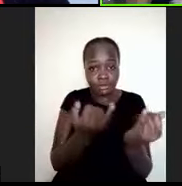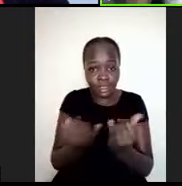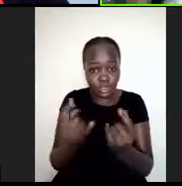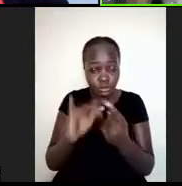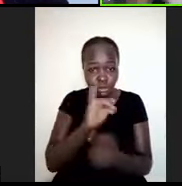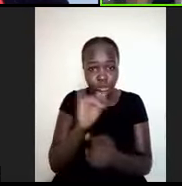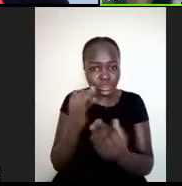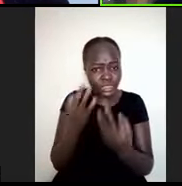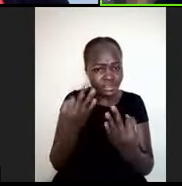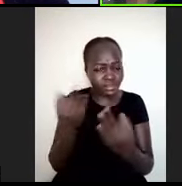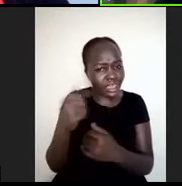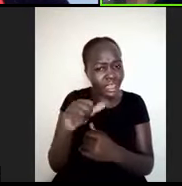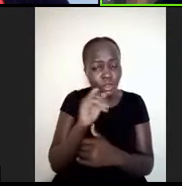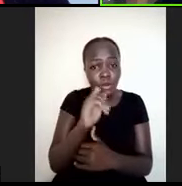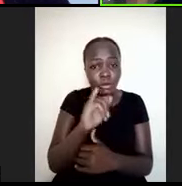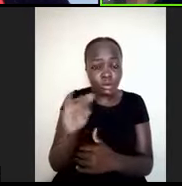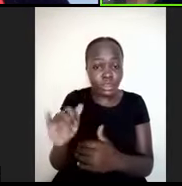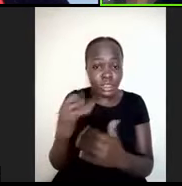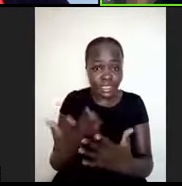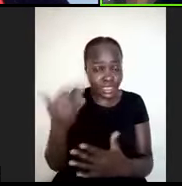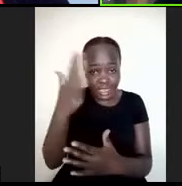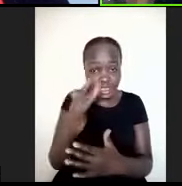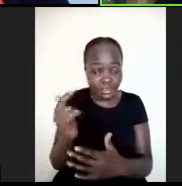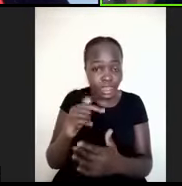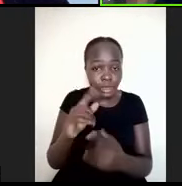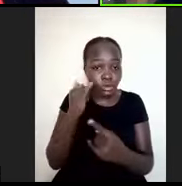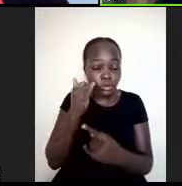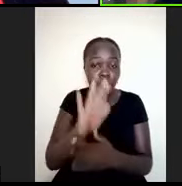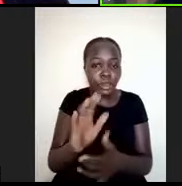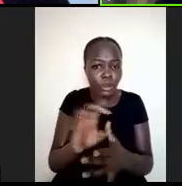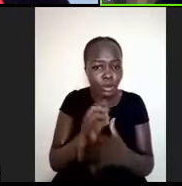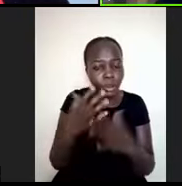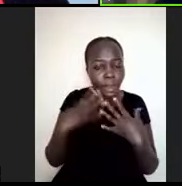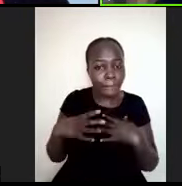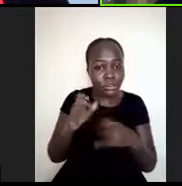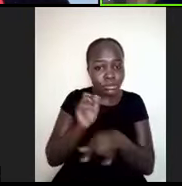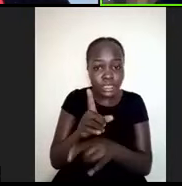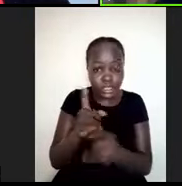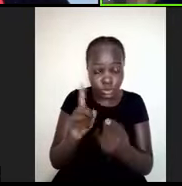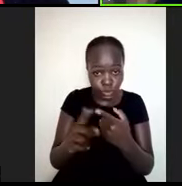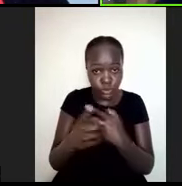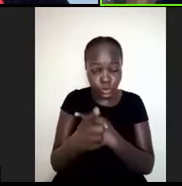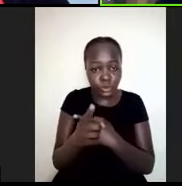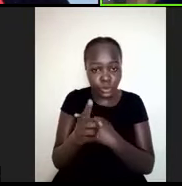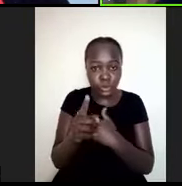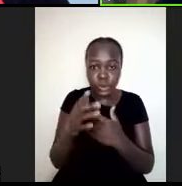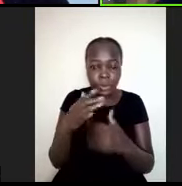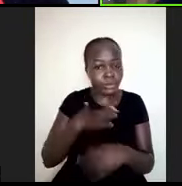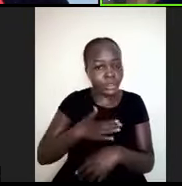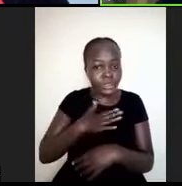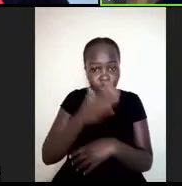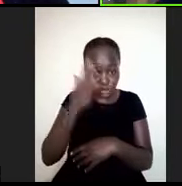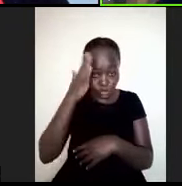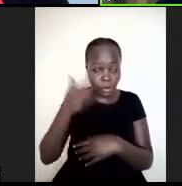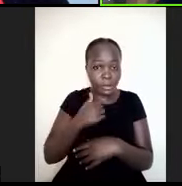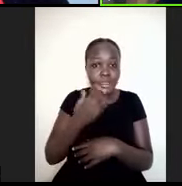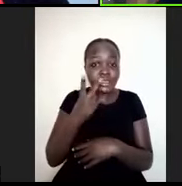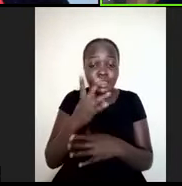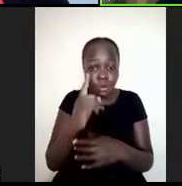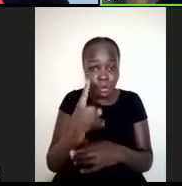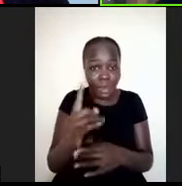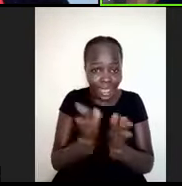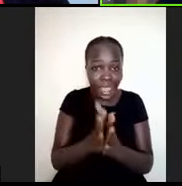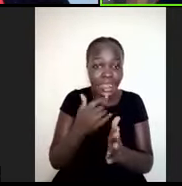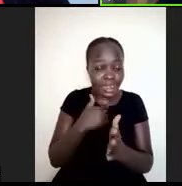clips or posters have never come to your phone or somebody forwarding it to you, just know I have seen one and I am